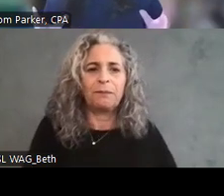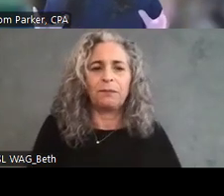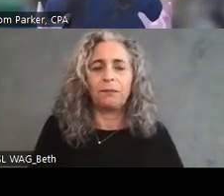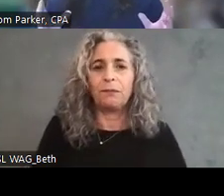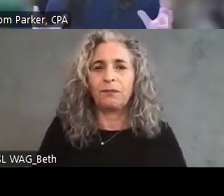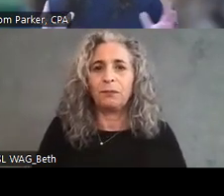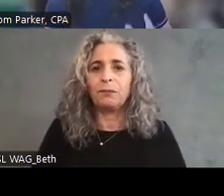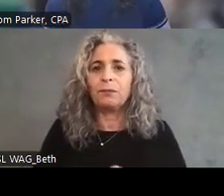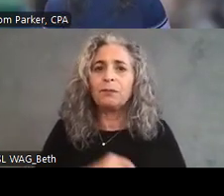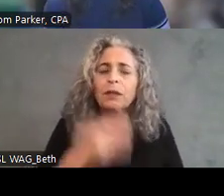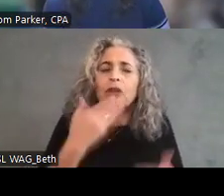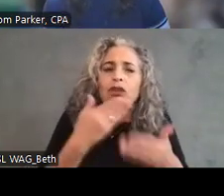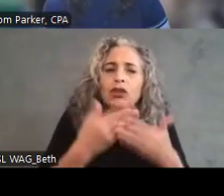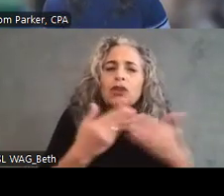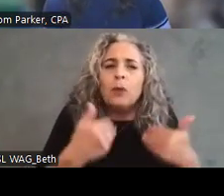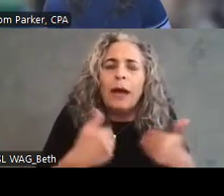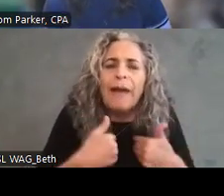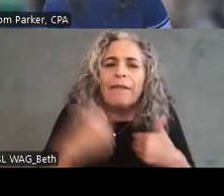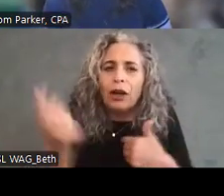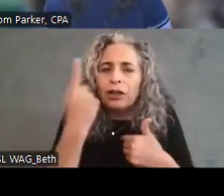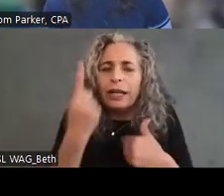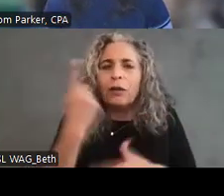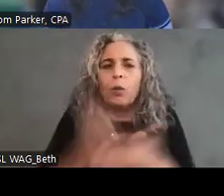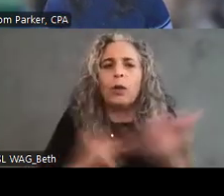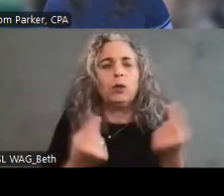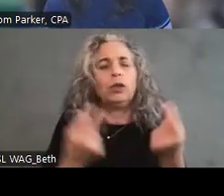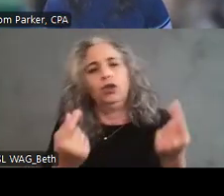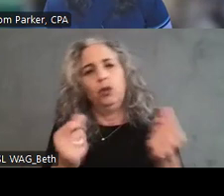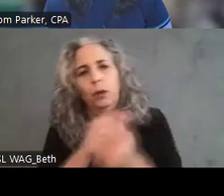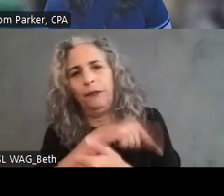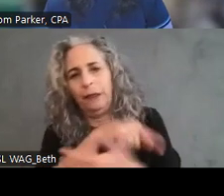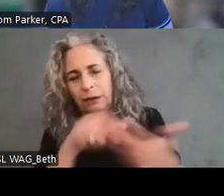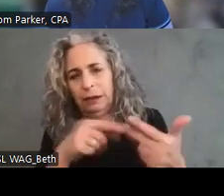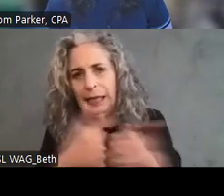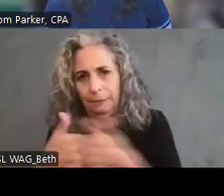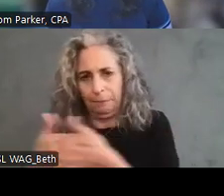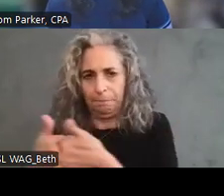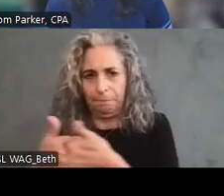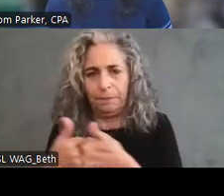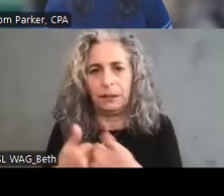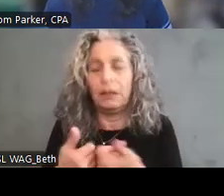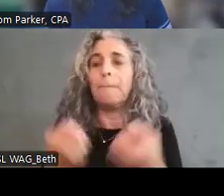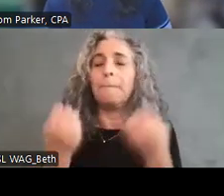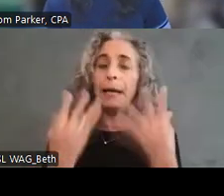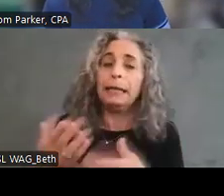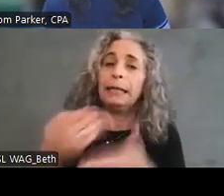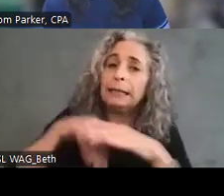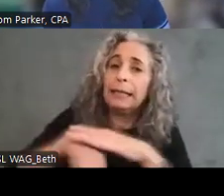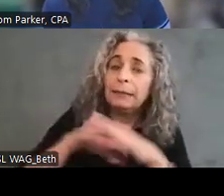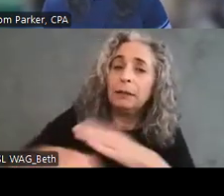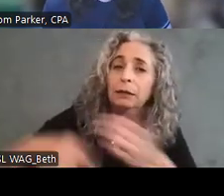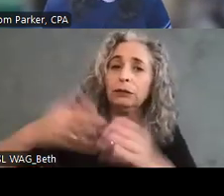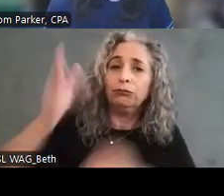at understanding what we can do with them. And as with a lot of accessibility talks, we have to test with real